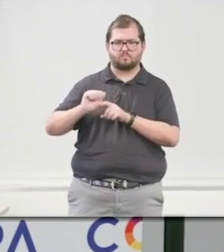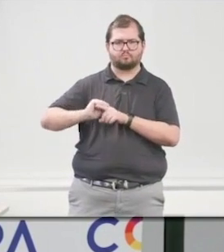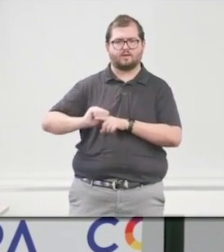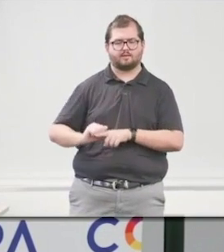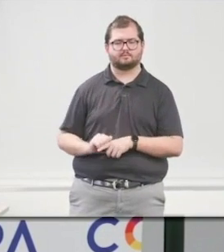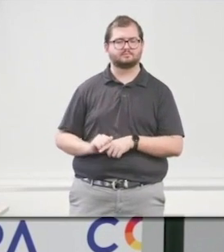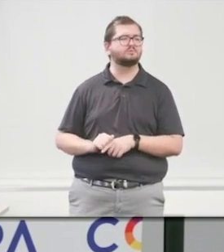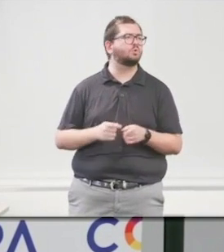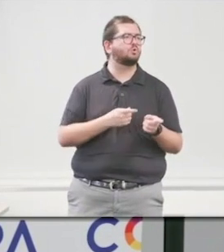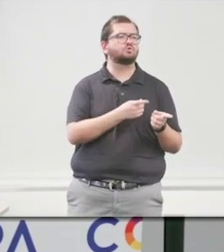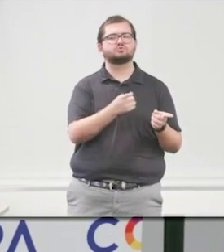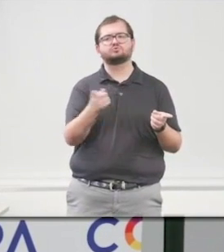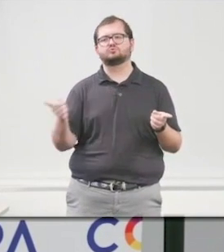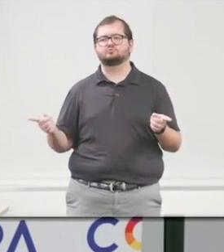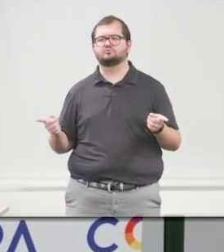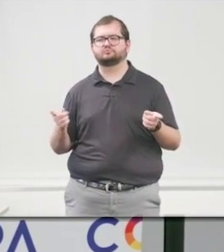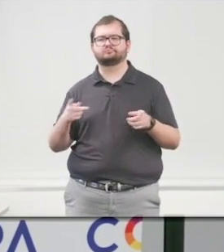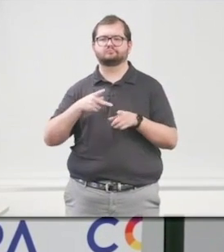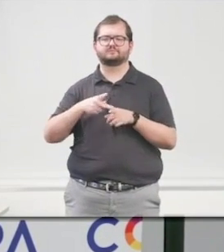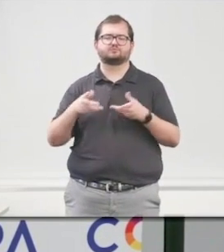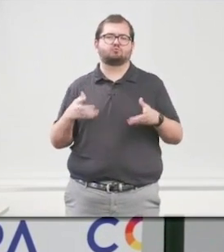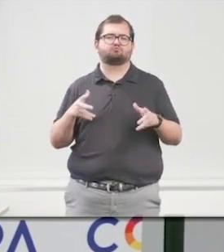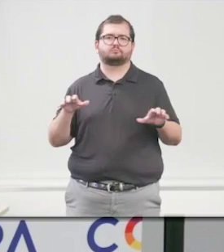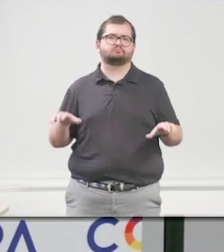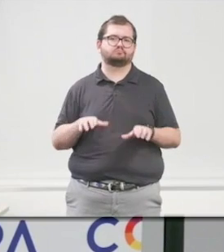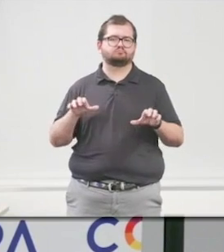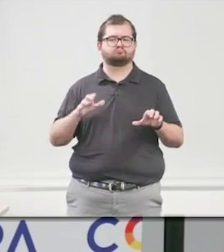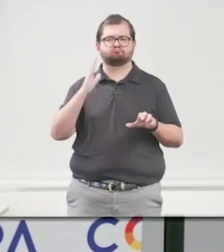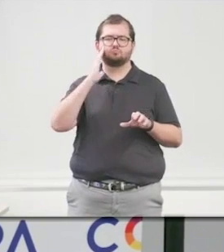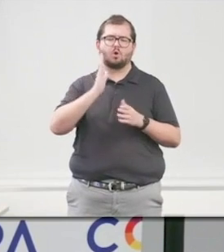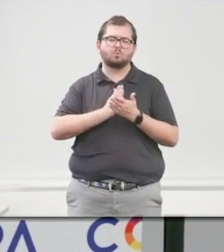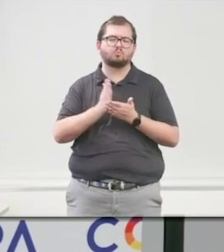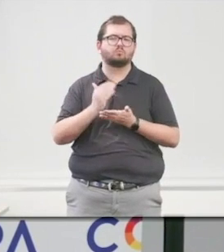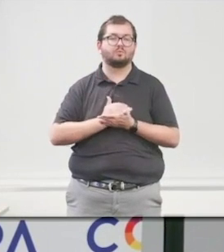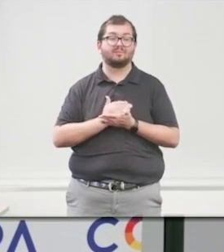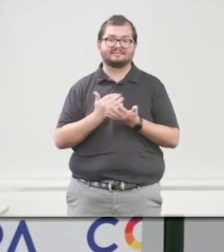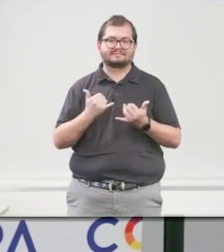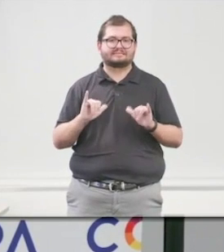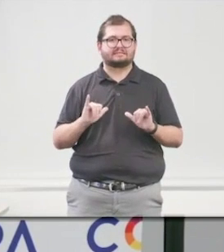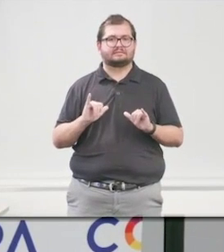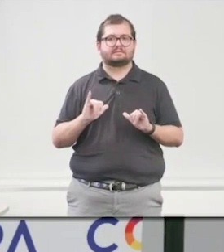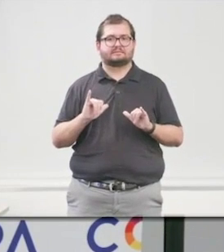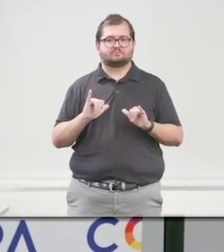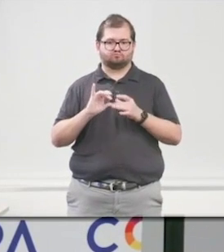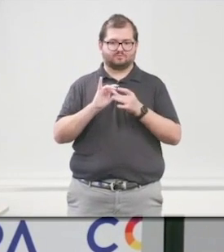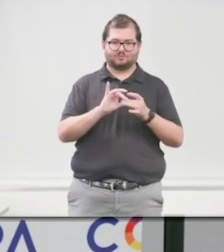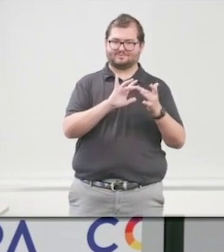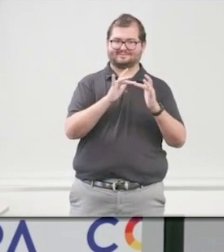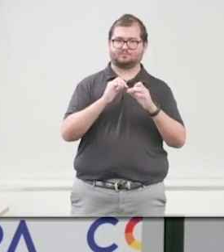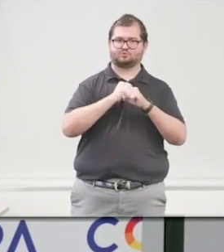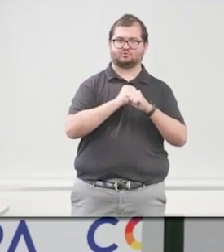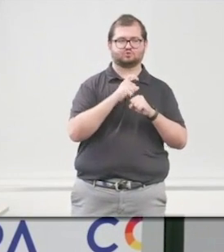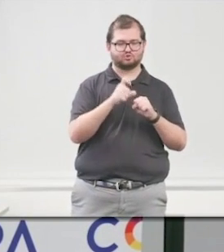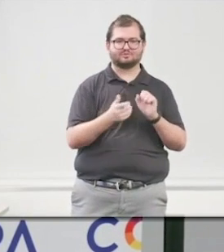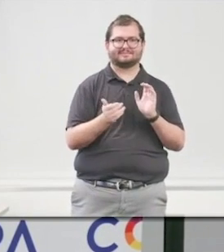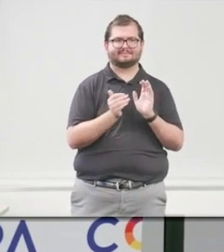as professionals do that type of work and know that work very well. But definitely doing it around cybersecurity, I think is